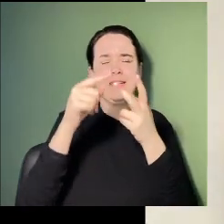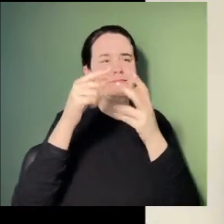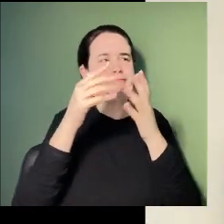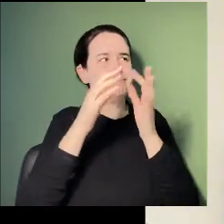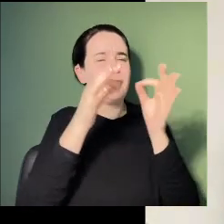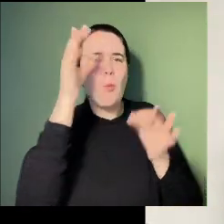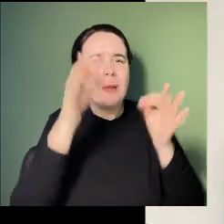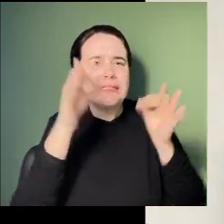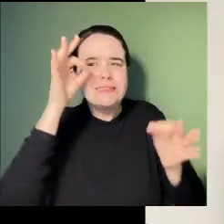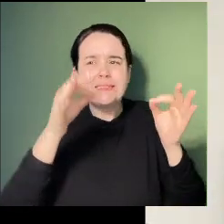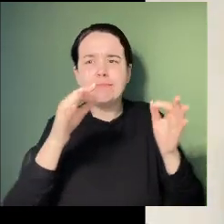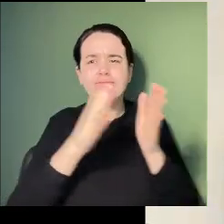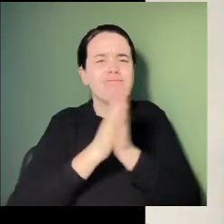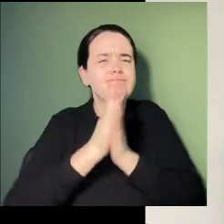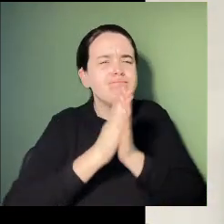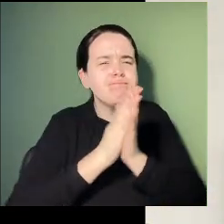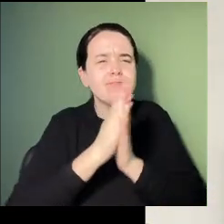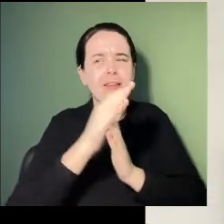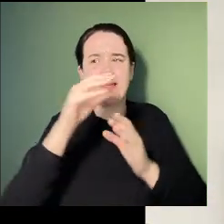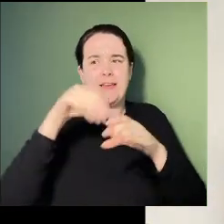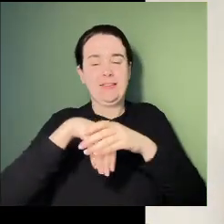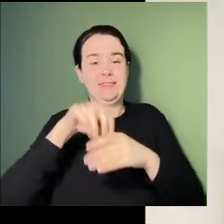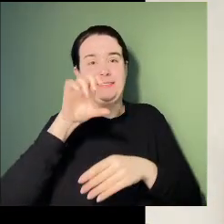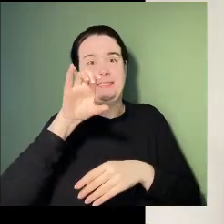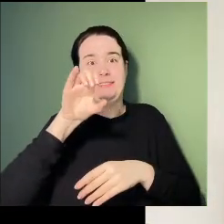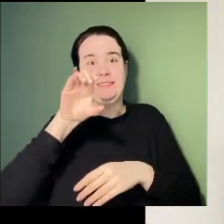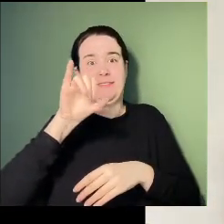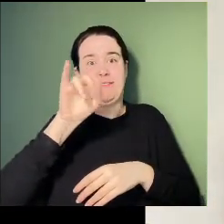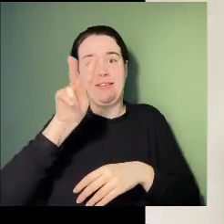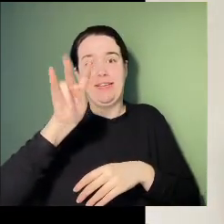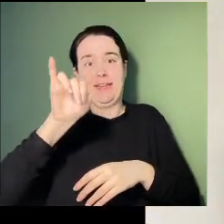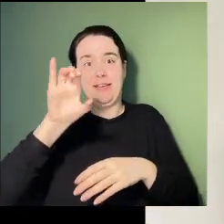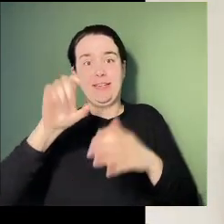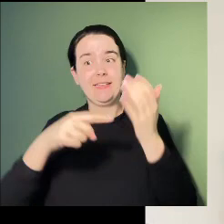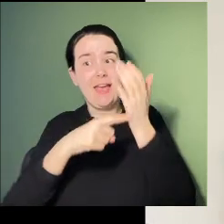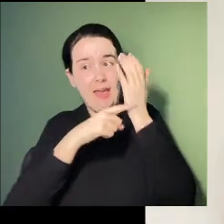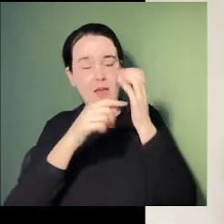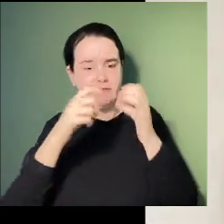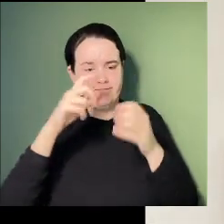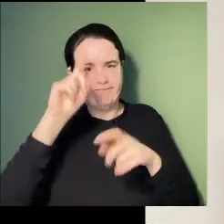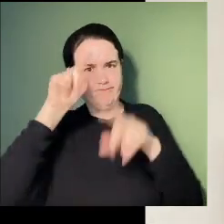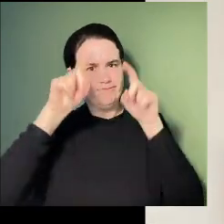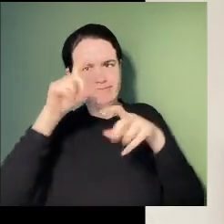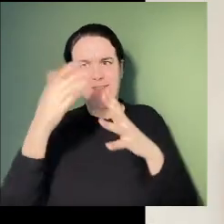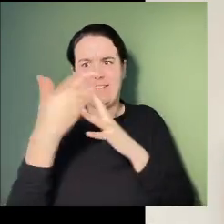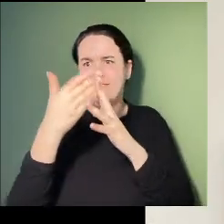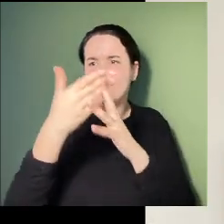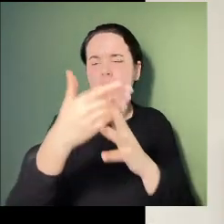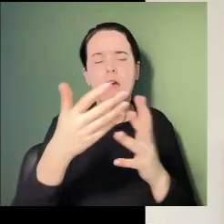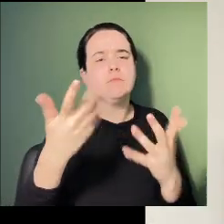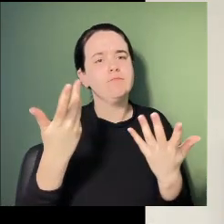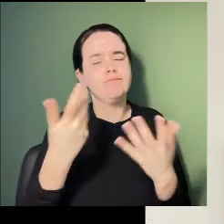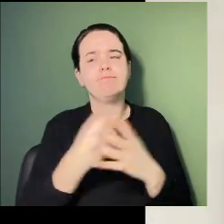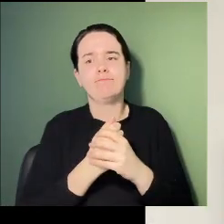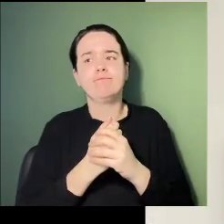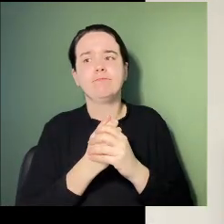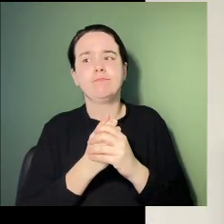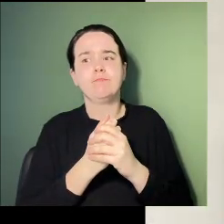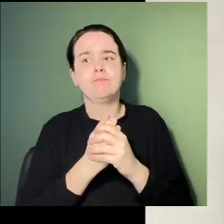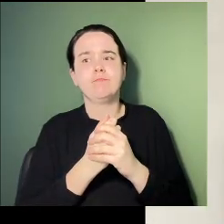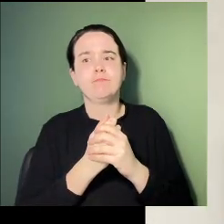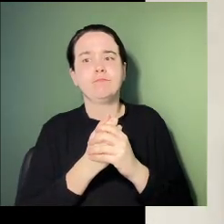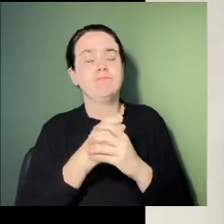hear about the civic tech interventions from My Vote Counts, Robin. Cassie Cladis is from